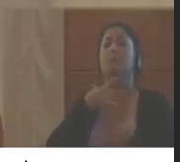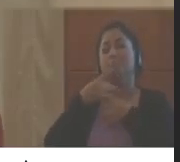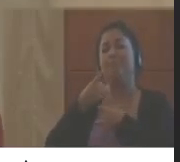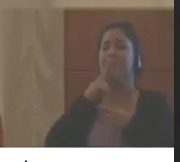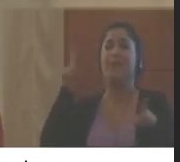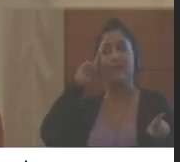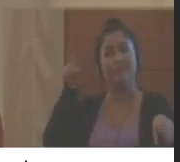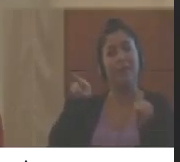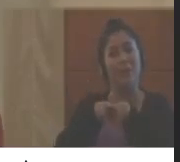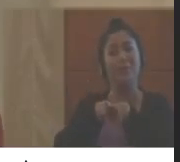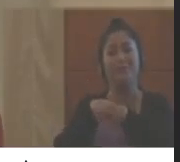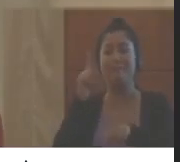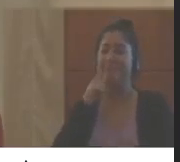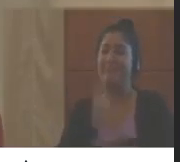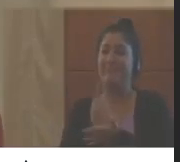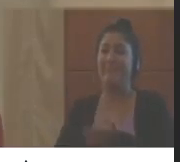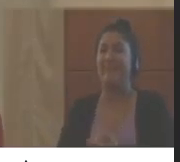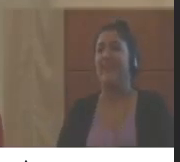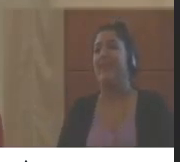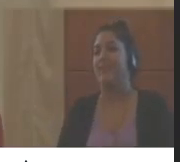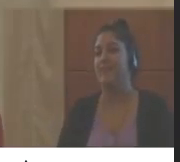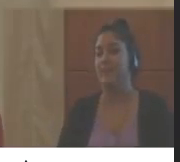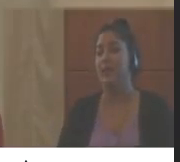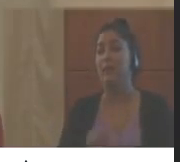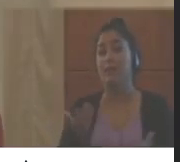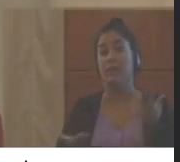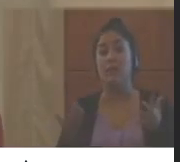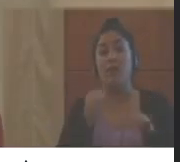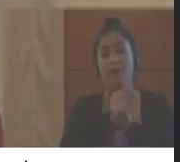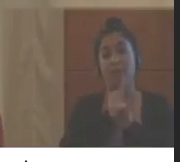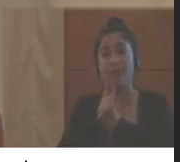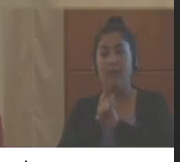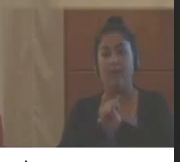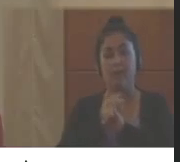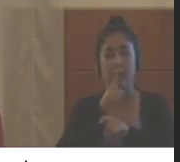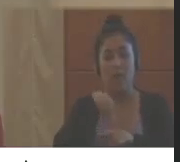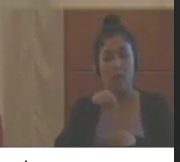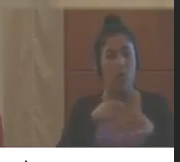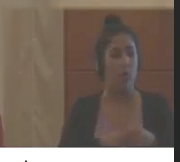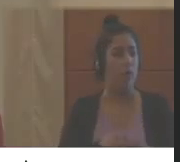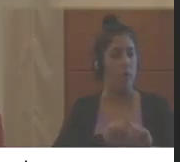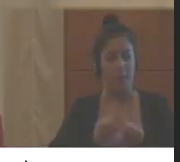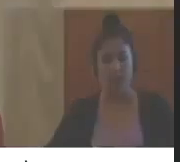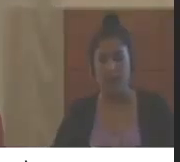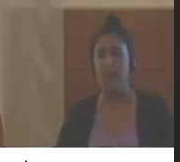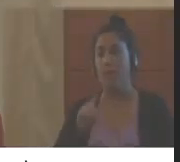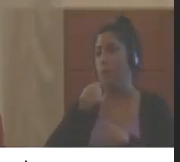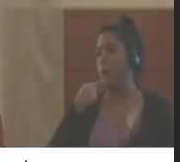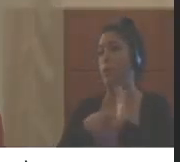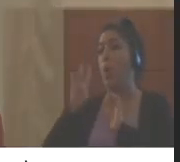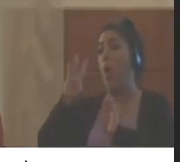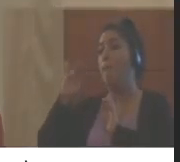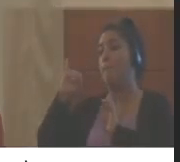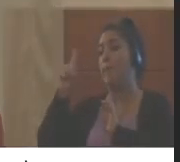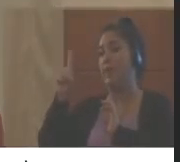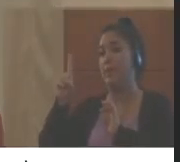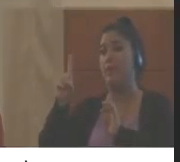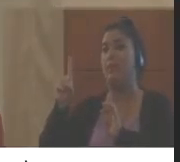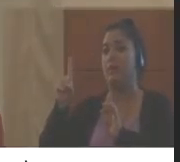have to present. So I'm going to try and make some comments on good practices in terms of